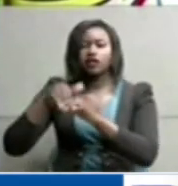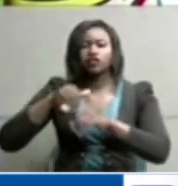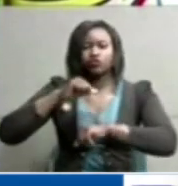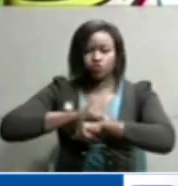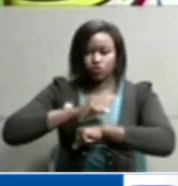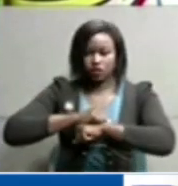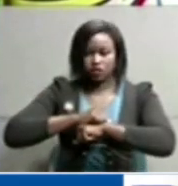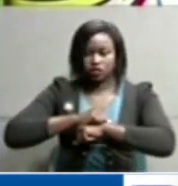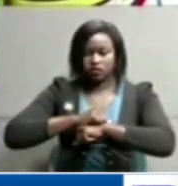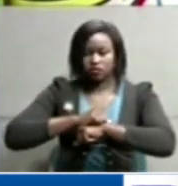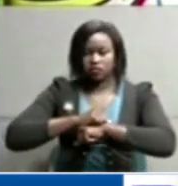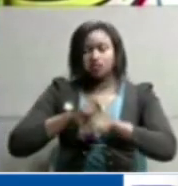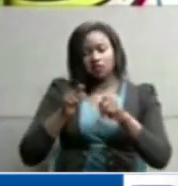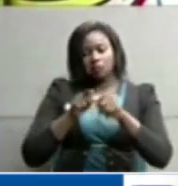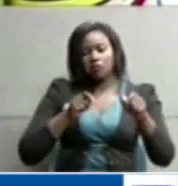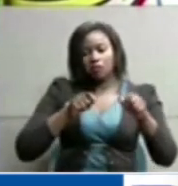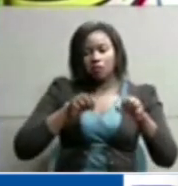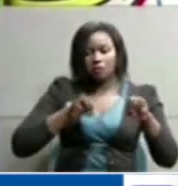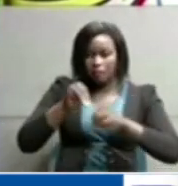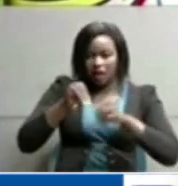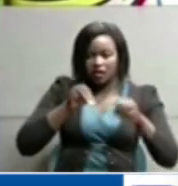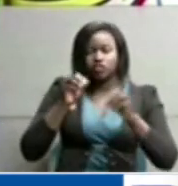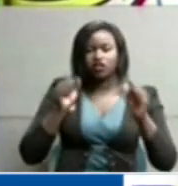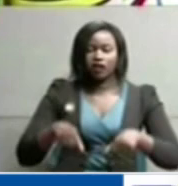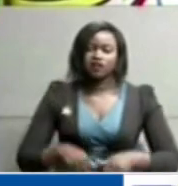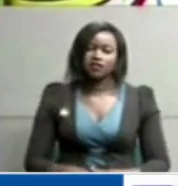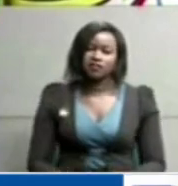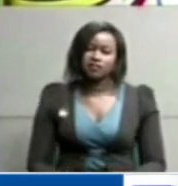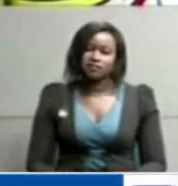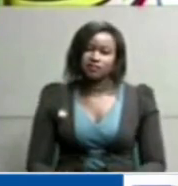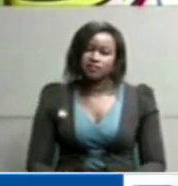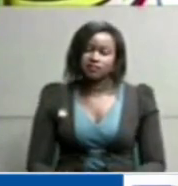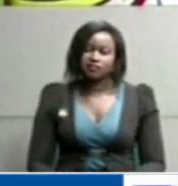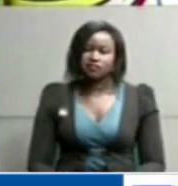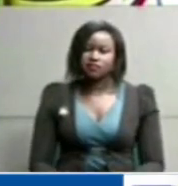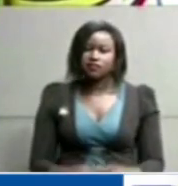But then I'm told that some people are superstitious.